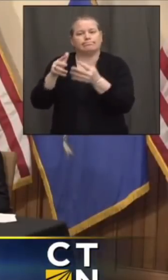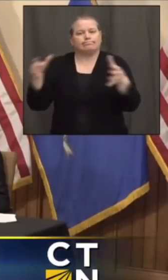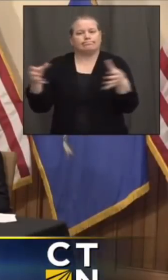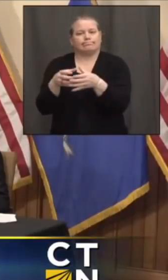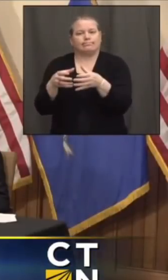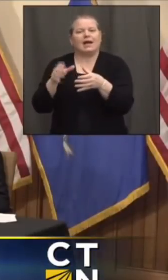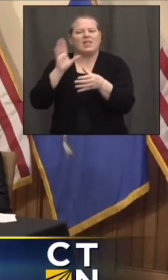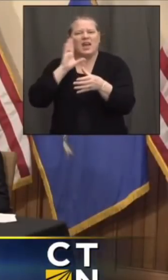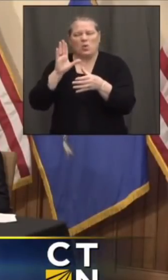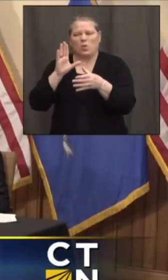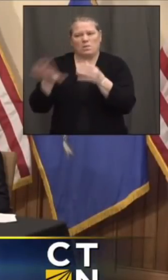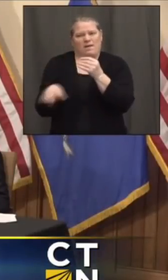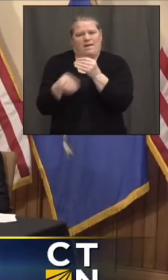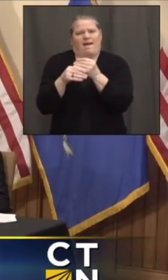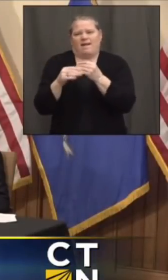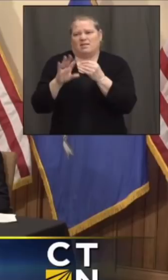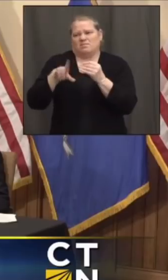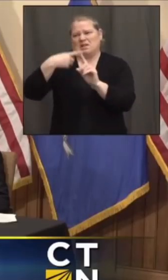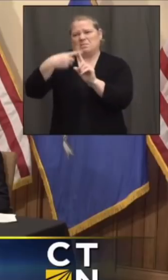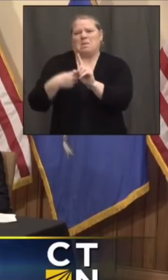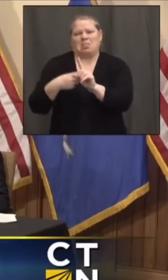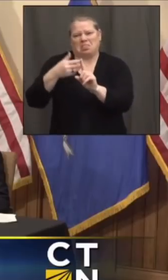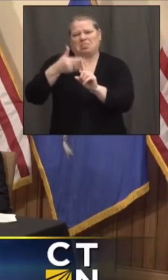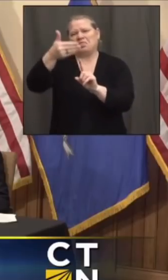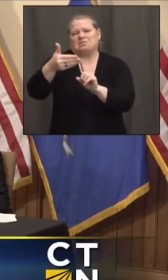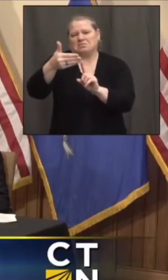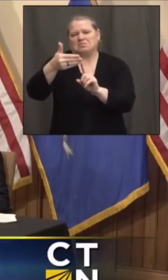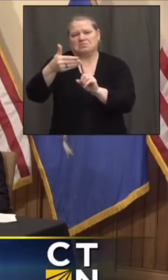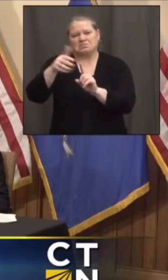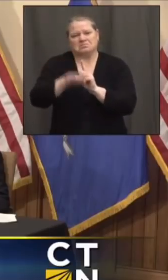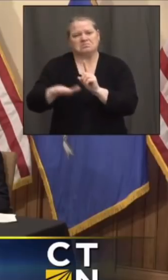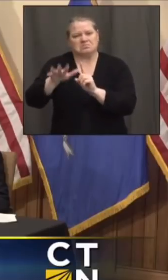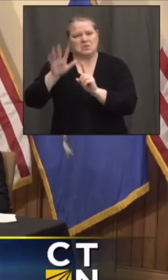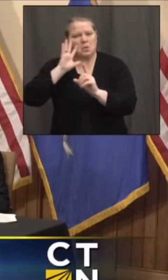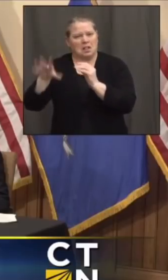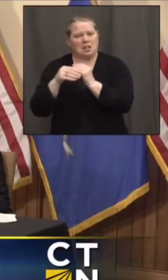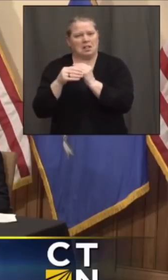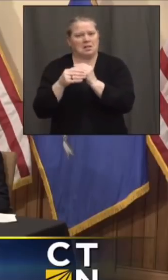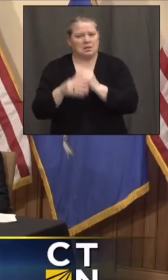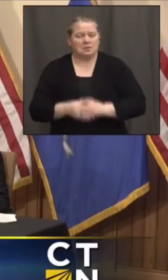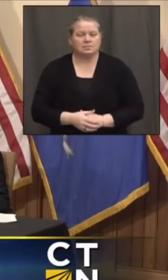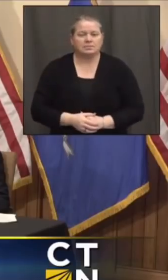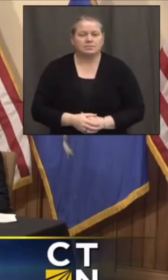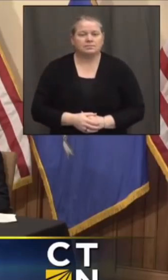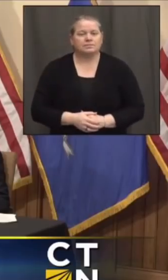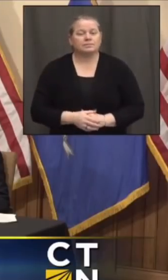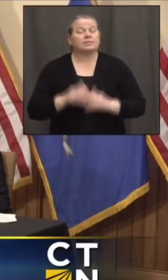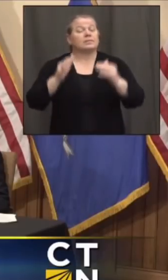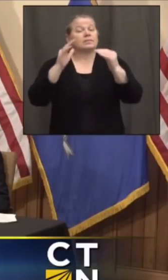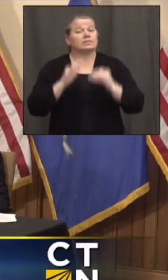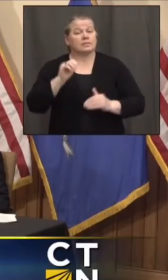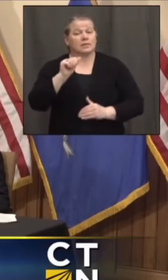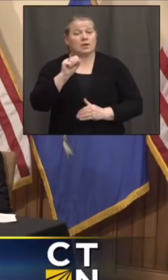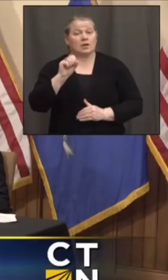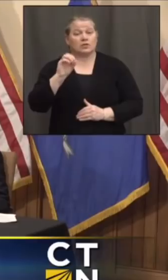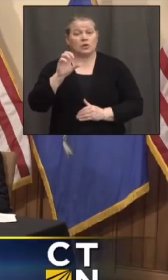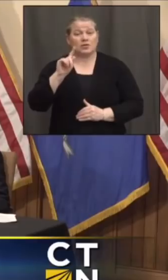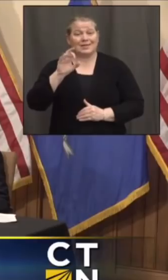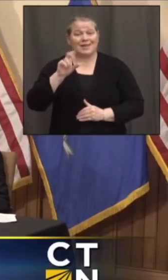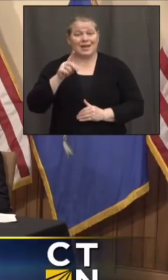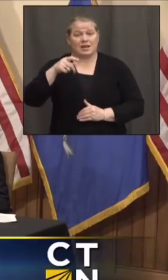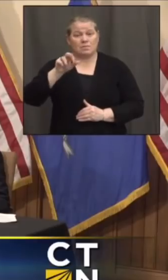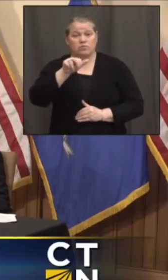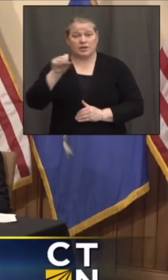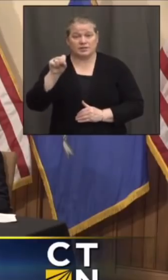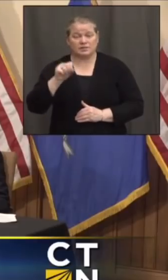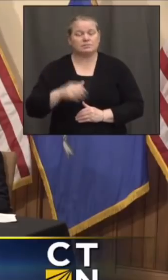The Associated Press. Thanks, Max. Good afternoon, everyone. Governor, I asked on Monday regarding